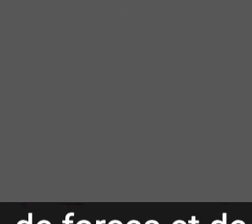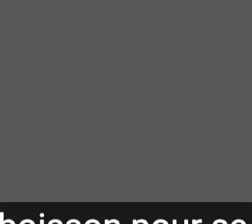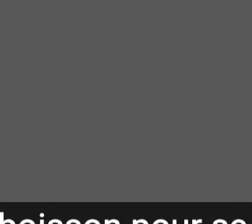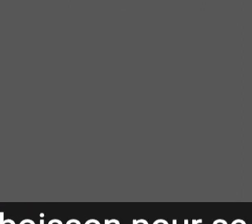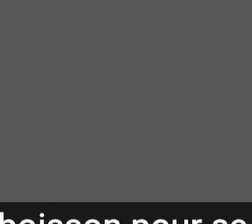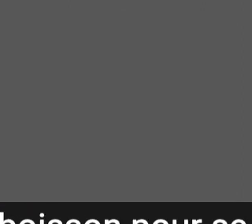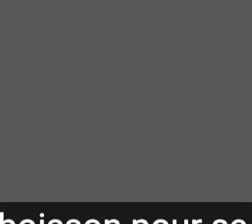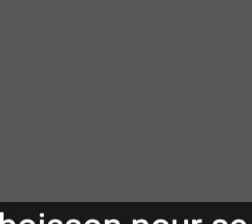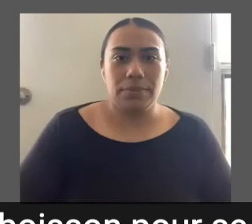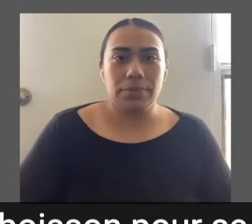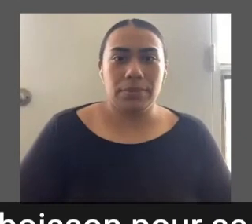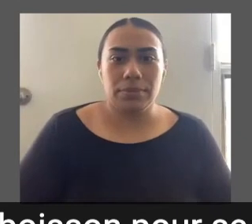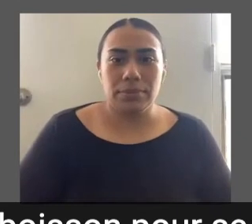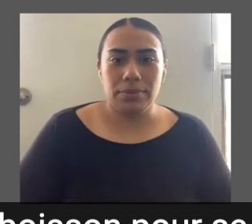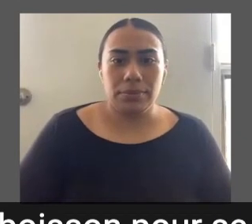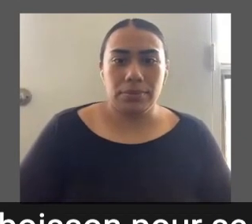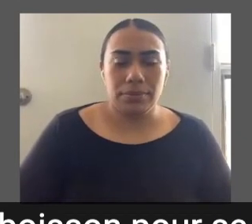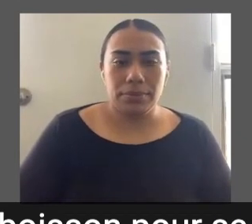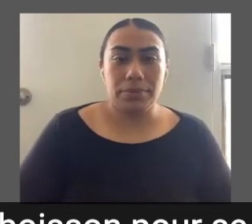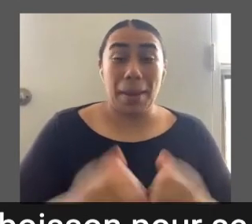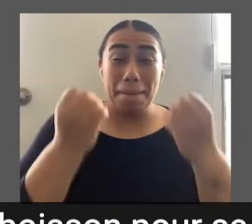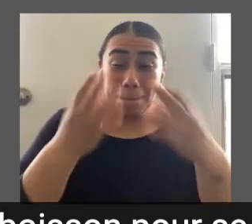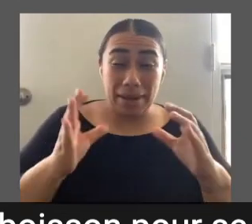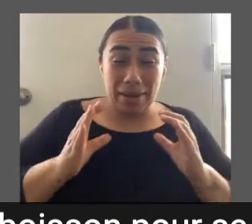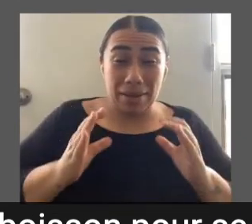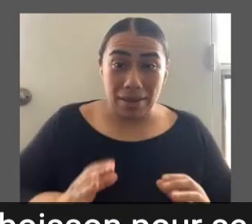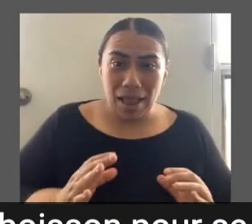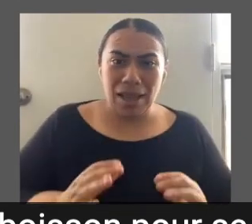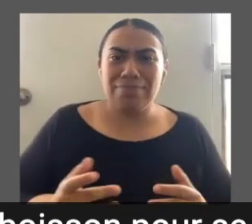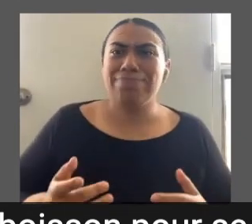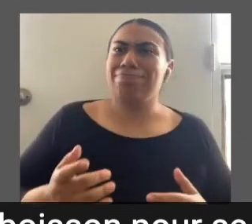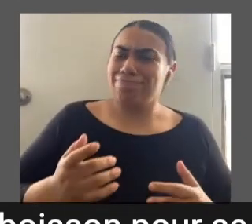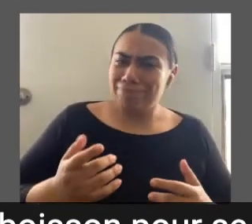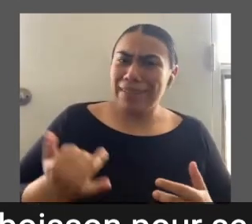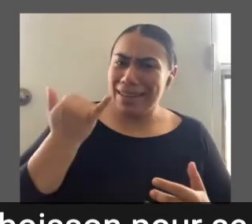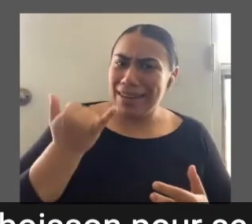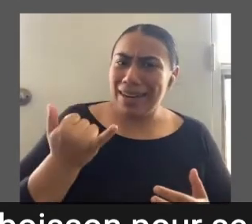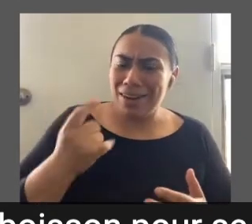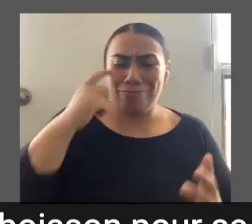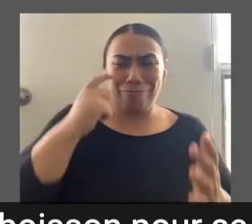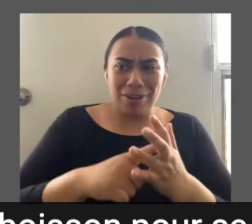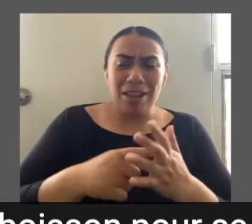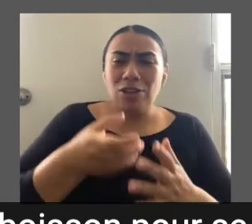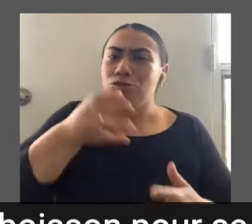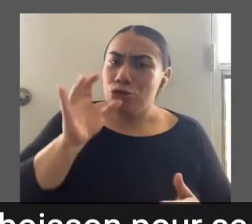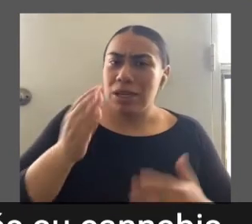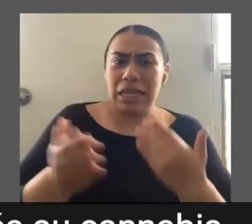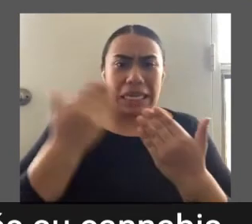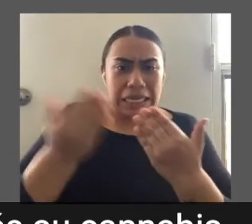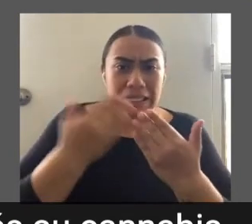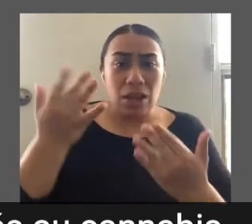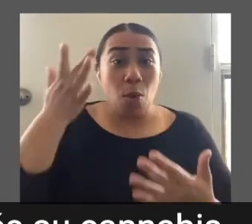different LPs. Many of our patients like to drink a beverage to relax instead of drinking a